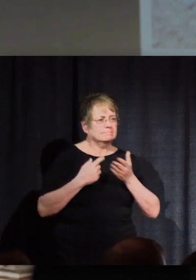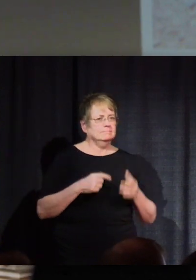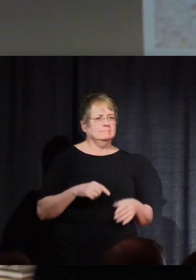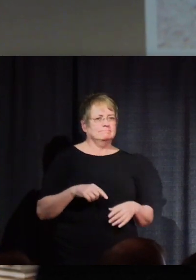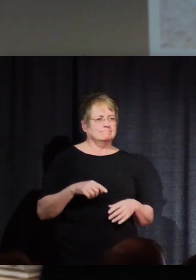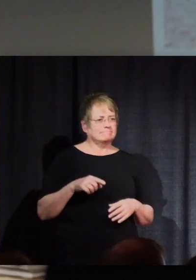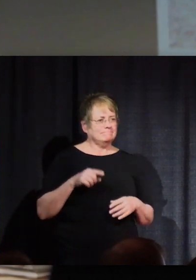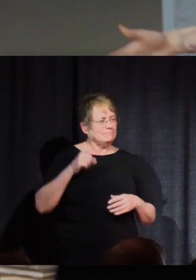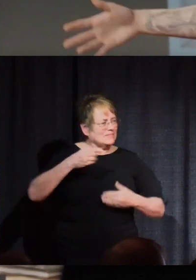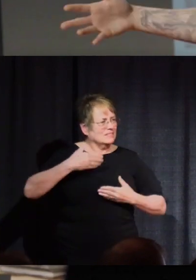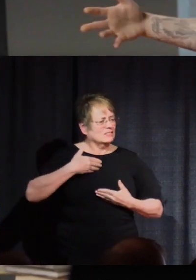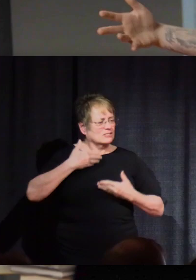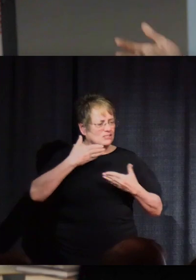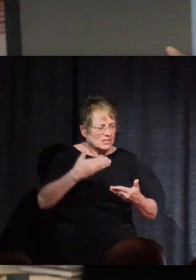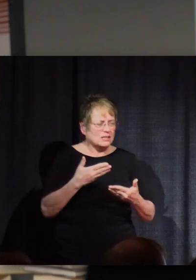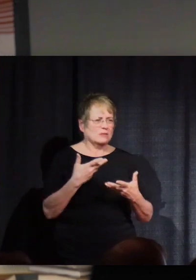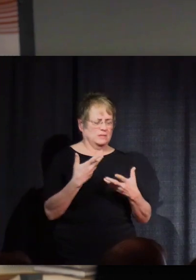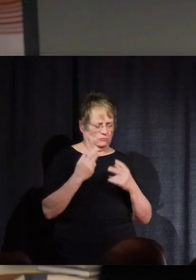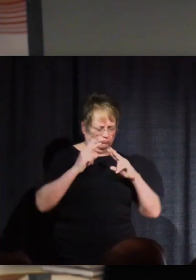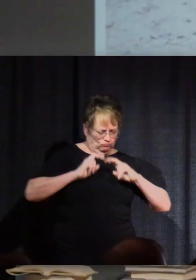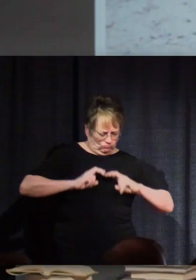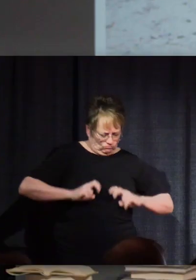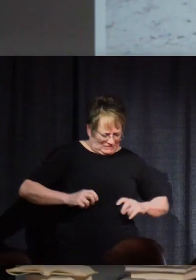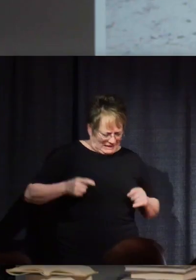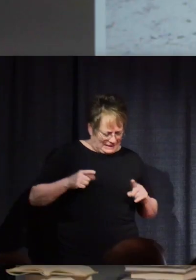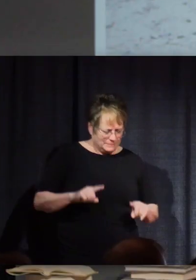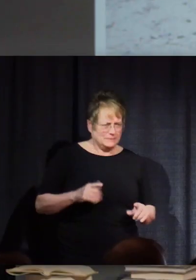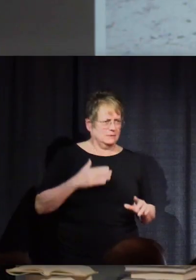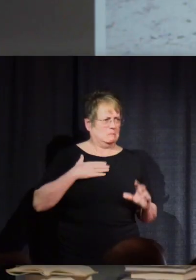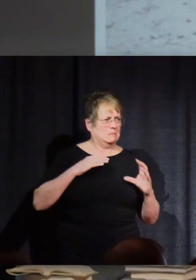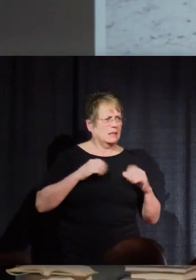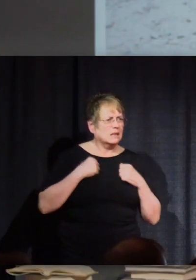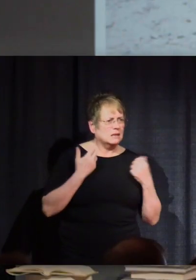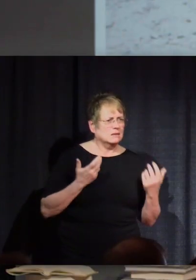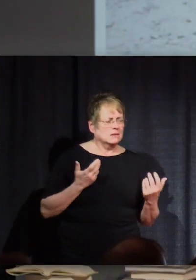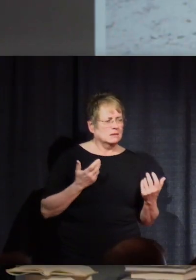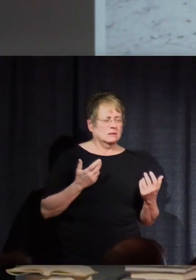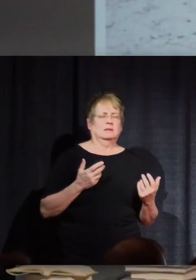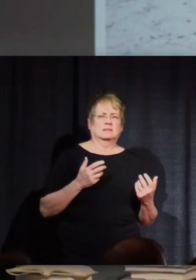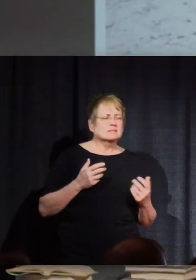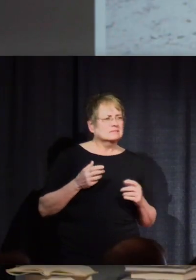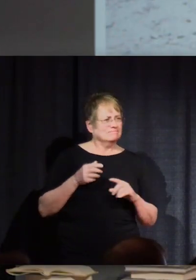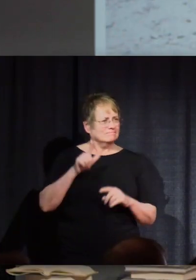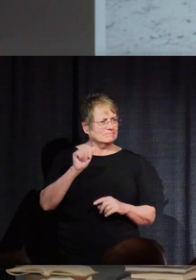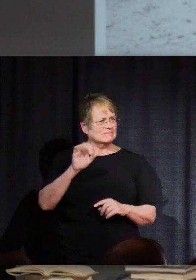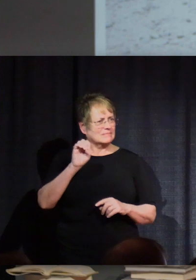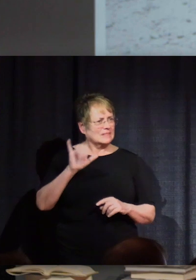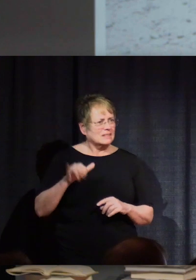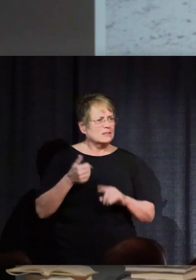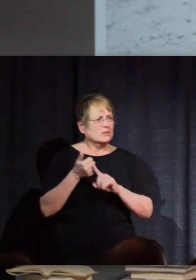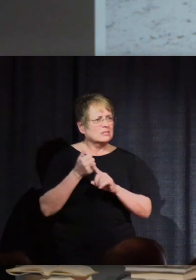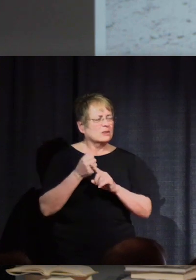She allowed that space for me to explore what had happened in my reality, and was really the first person that I ever had to talk to